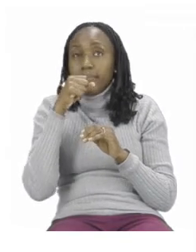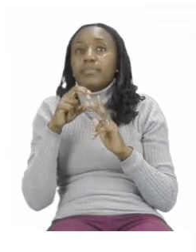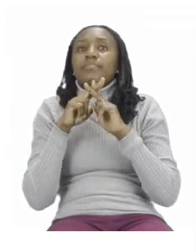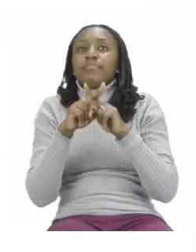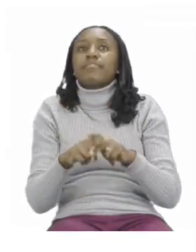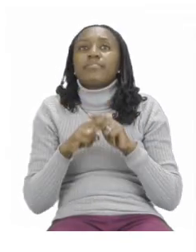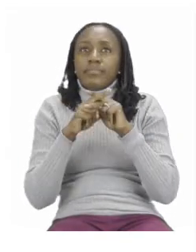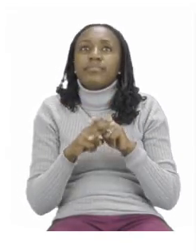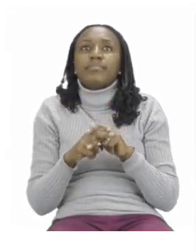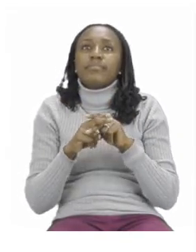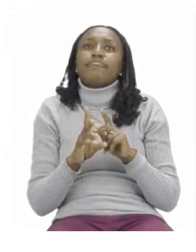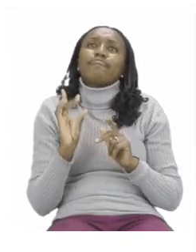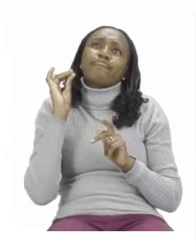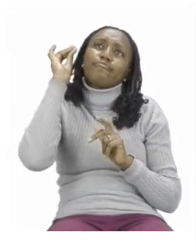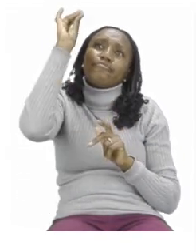horse,